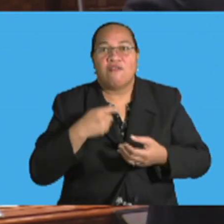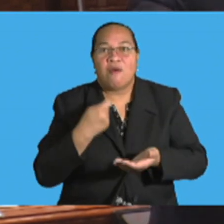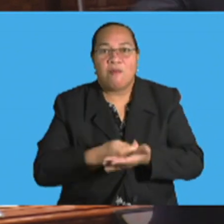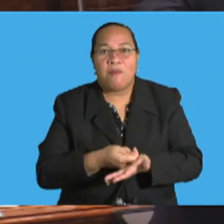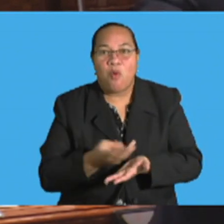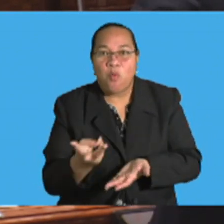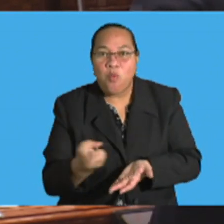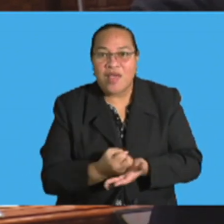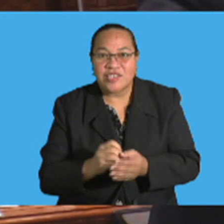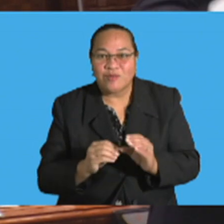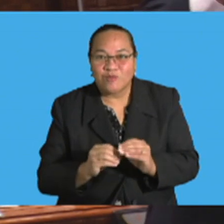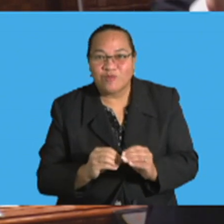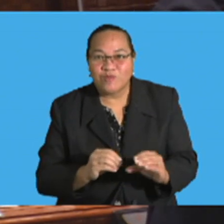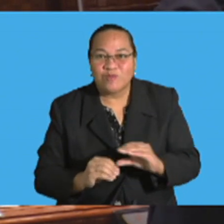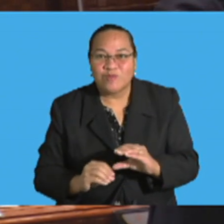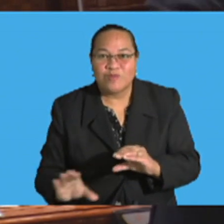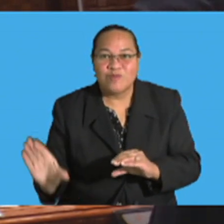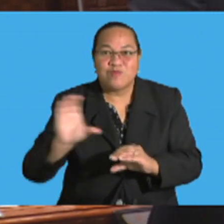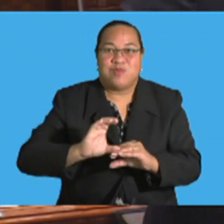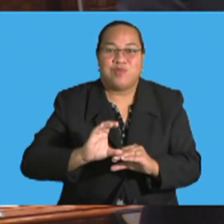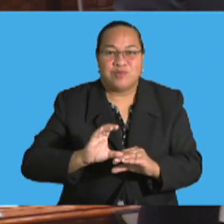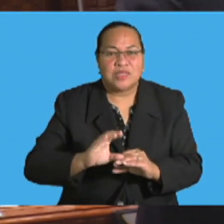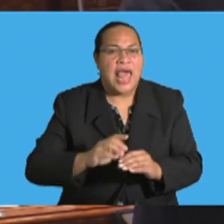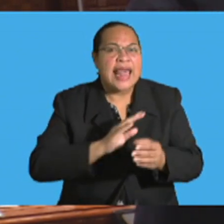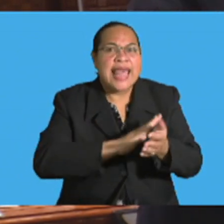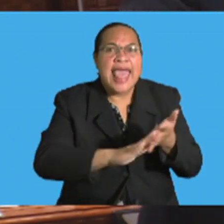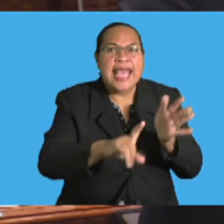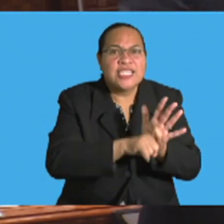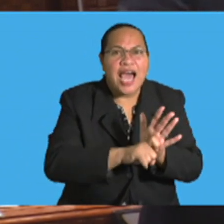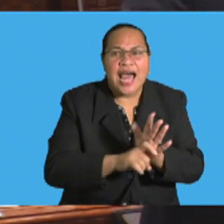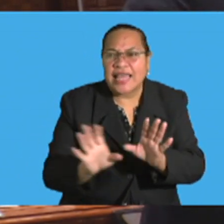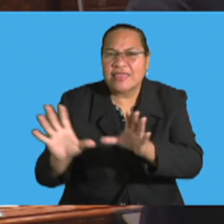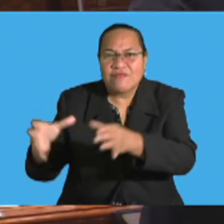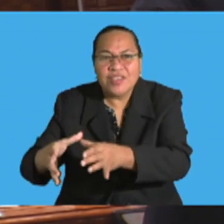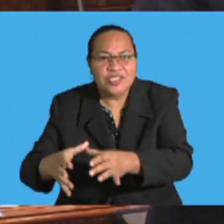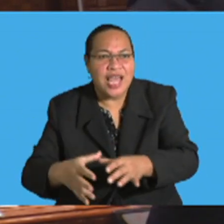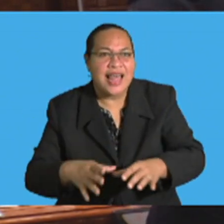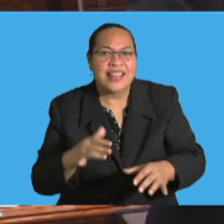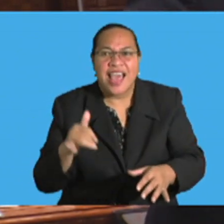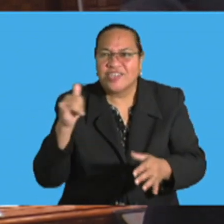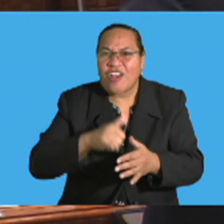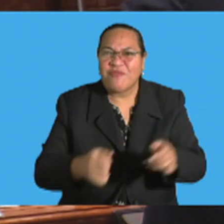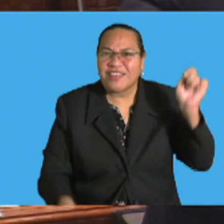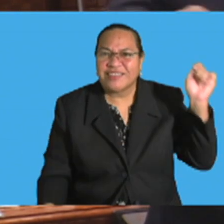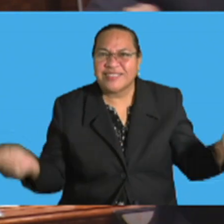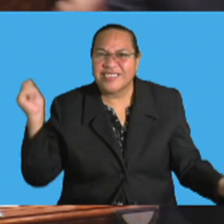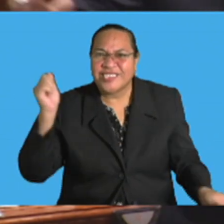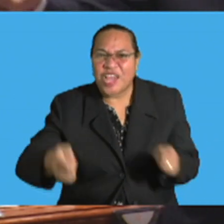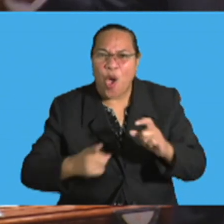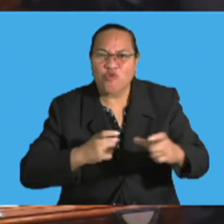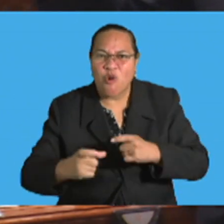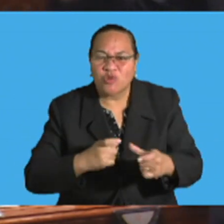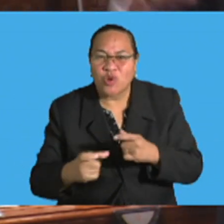air traffic controllers, the people in the HR divisions, everybody have received huge pay rises. Air traffic controllers